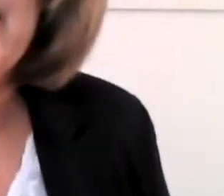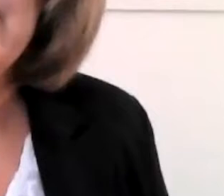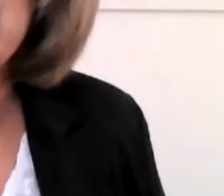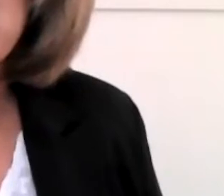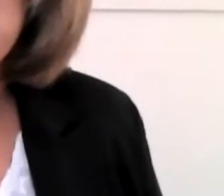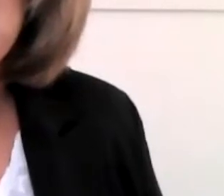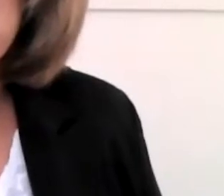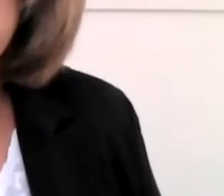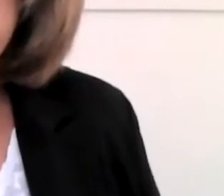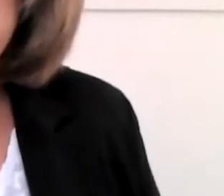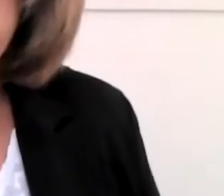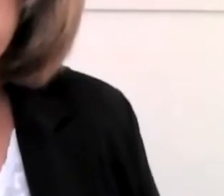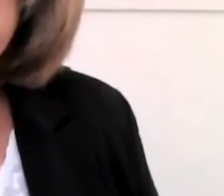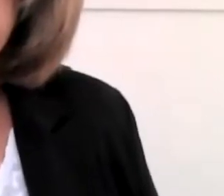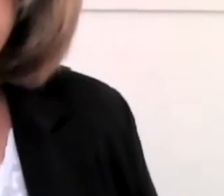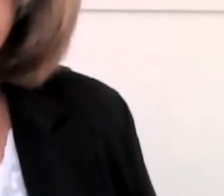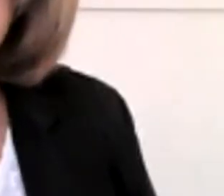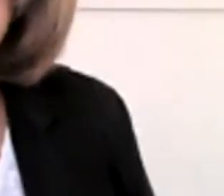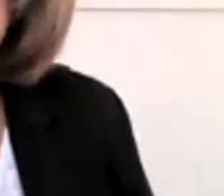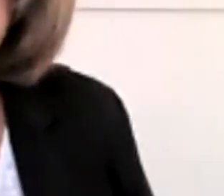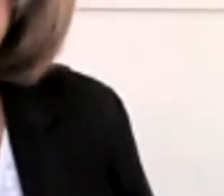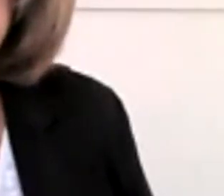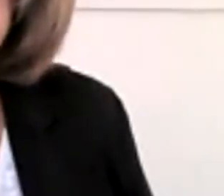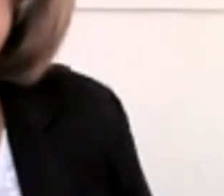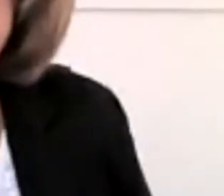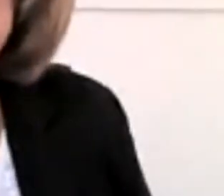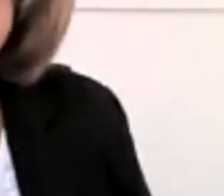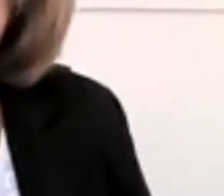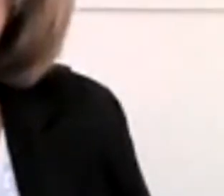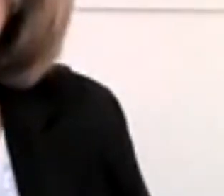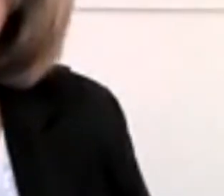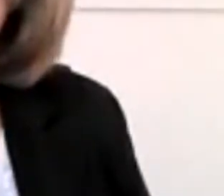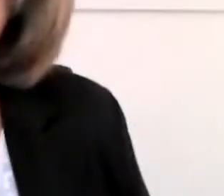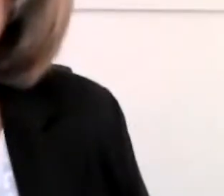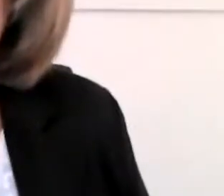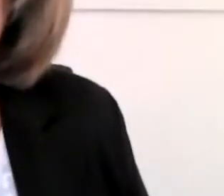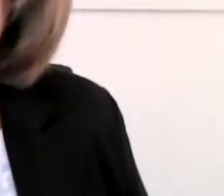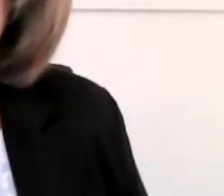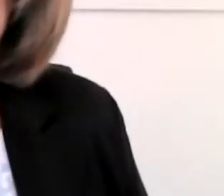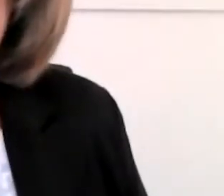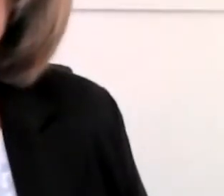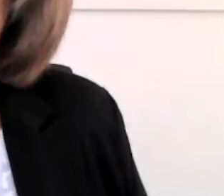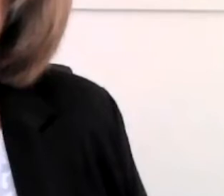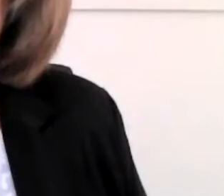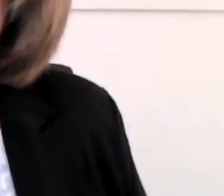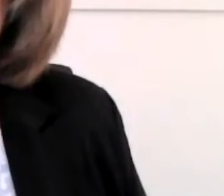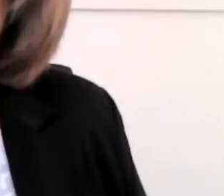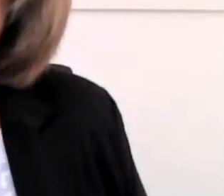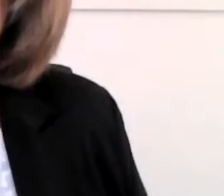figured it out. You know, you would think 2 years into this that I would be